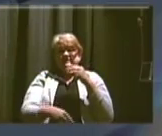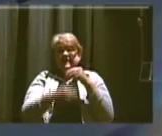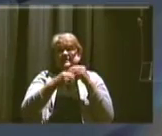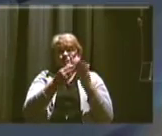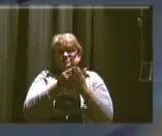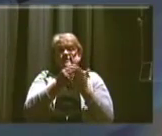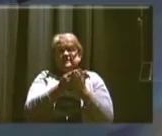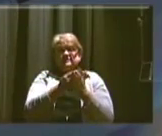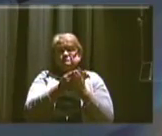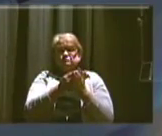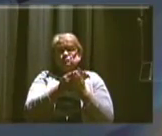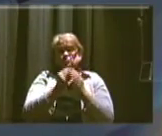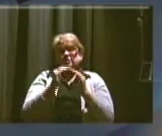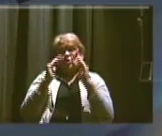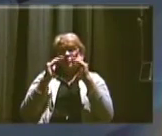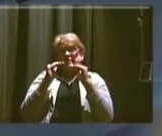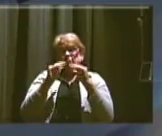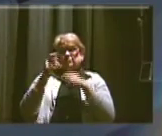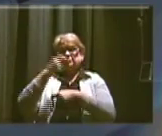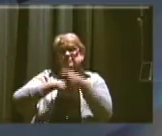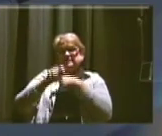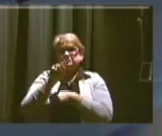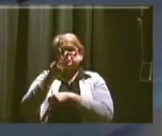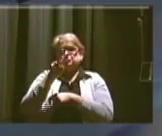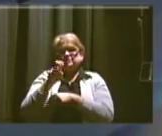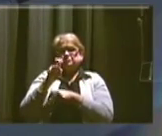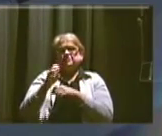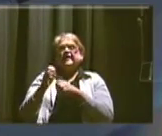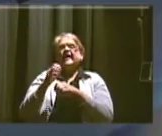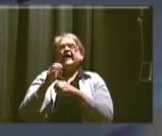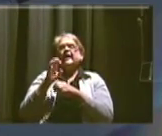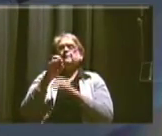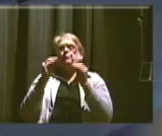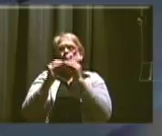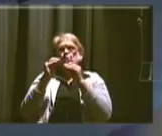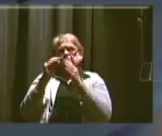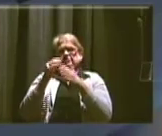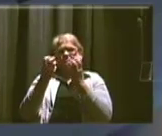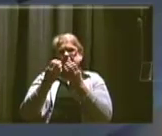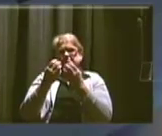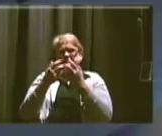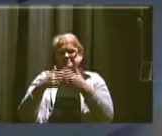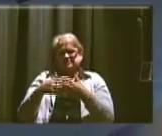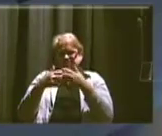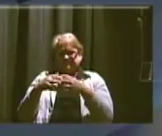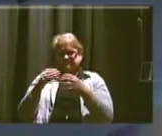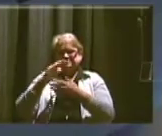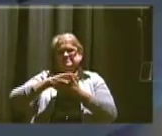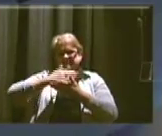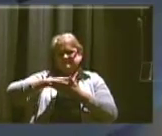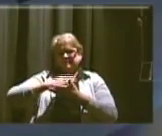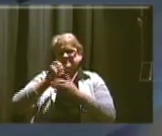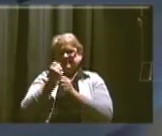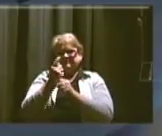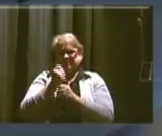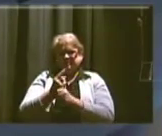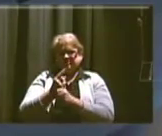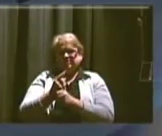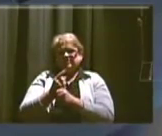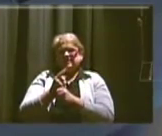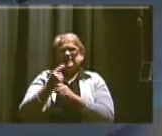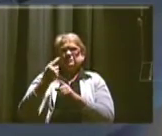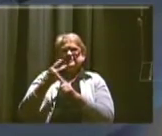hoping to do is replace 200 extra machines a year, and within 5 years we'll be back on the five-year rotation cycle